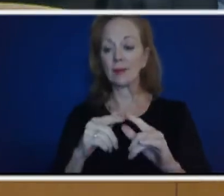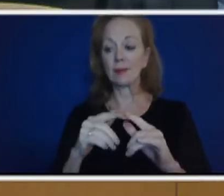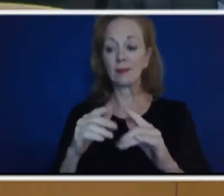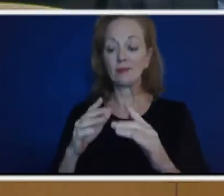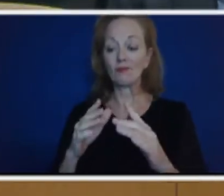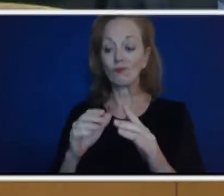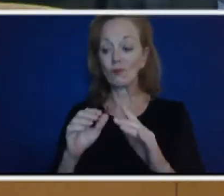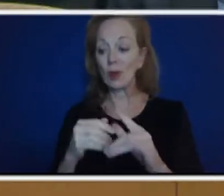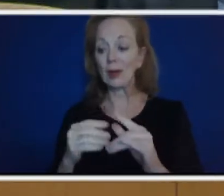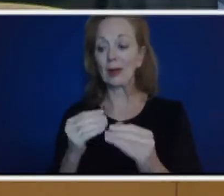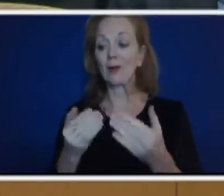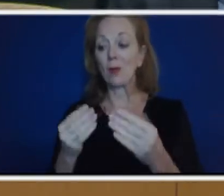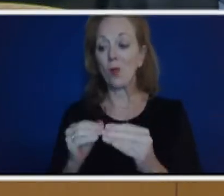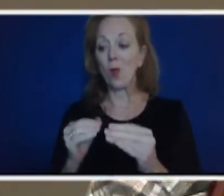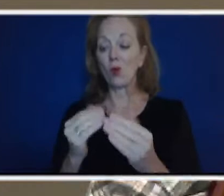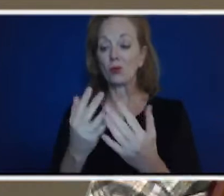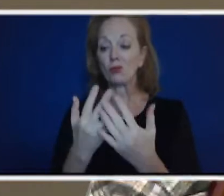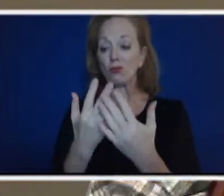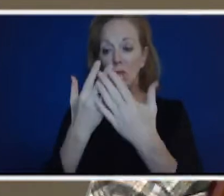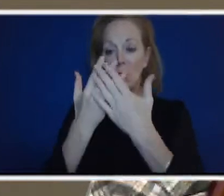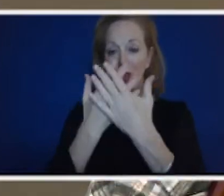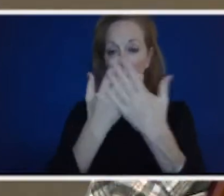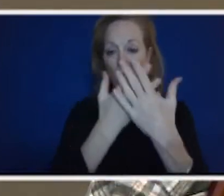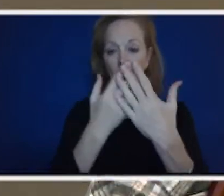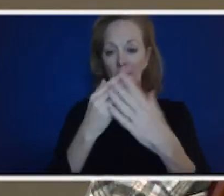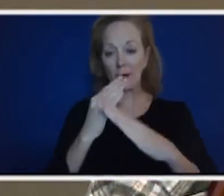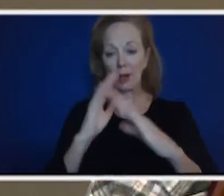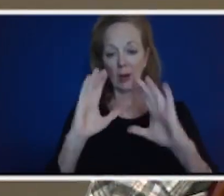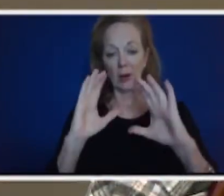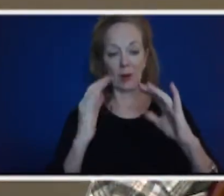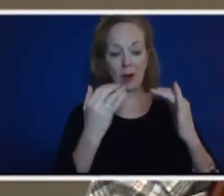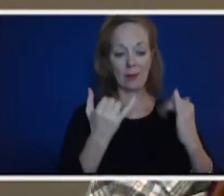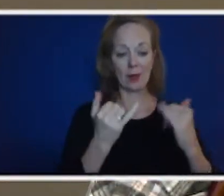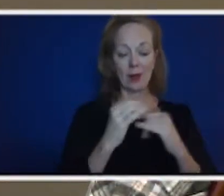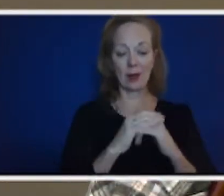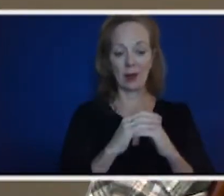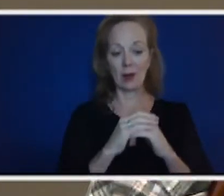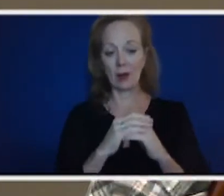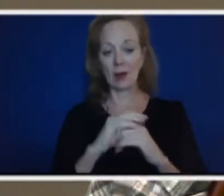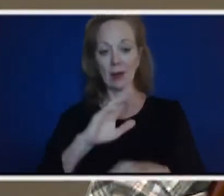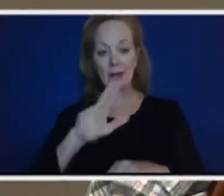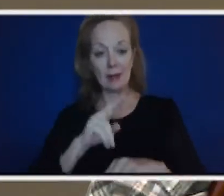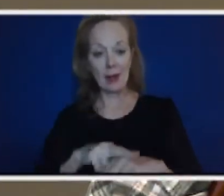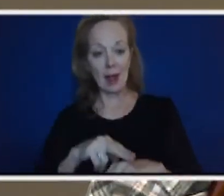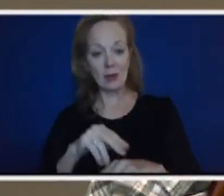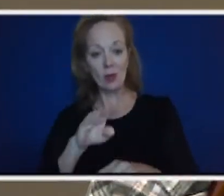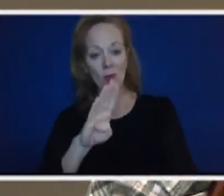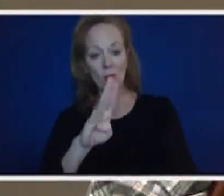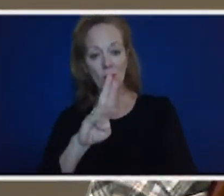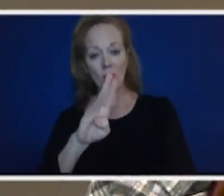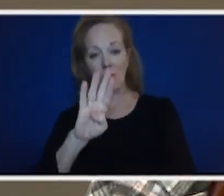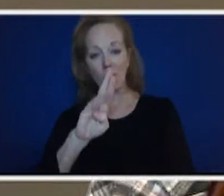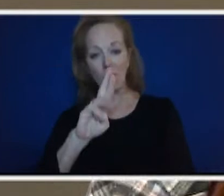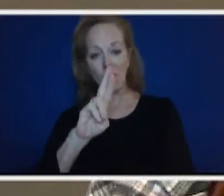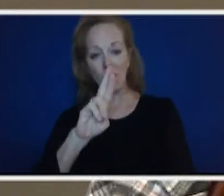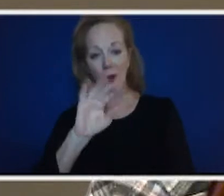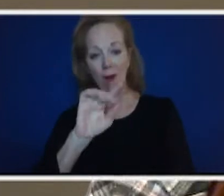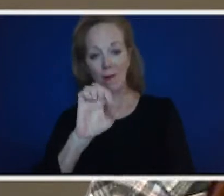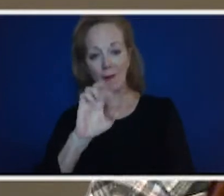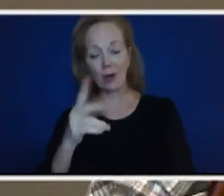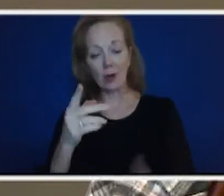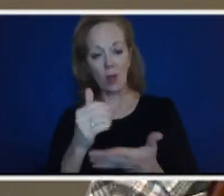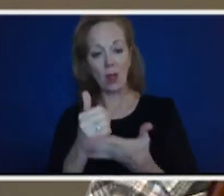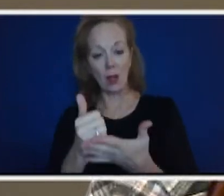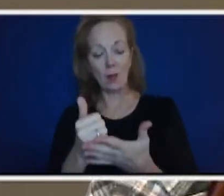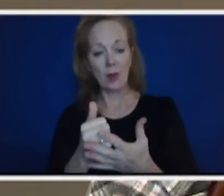more screening probably than they have now. And even natural buffering would help.